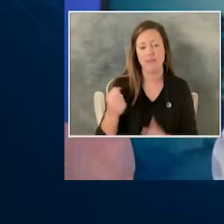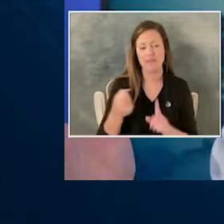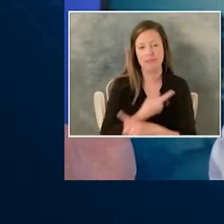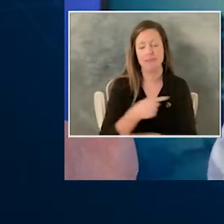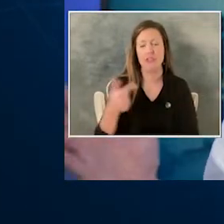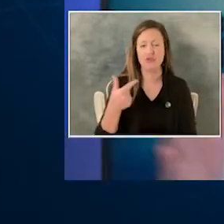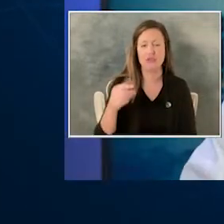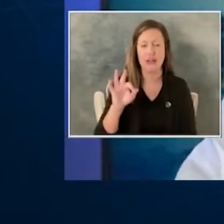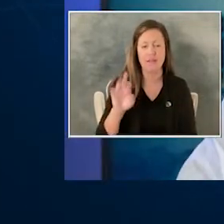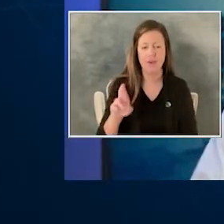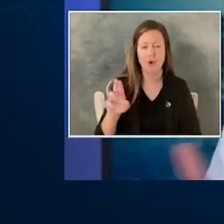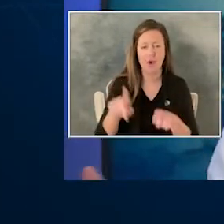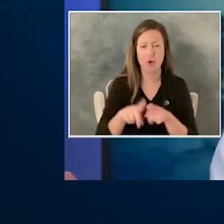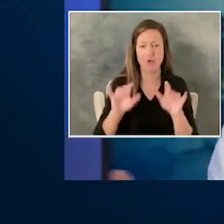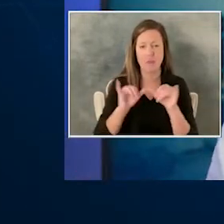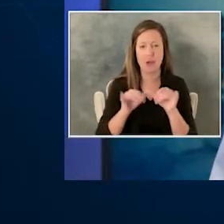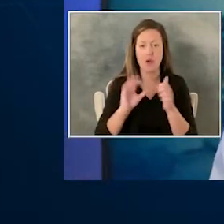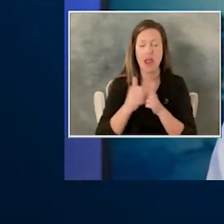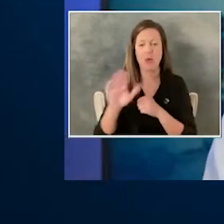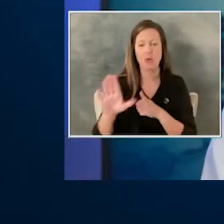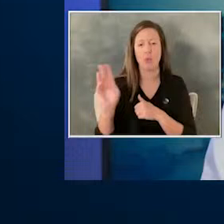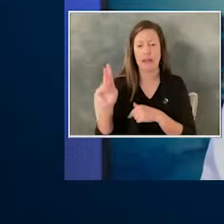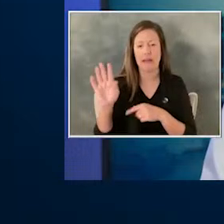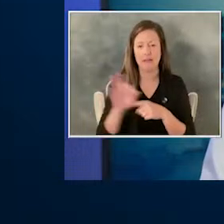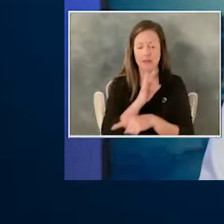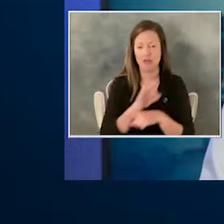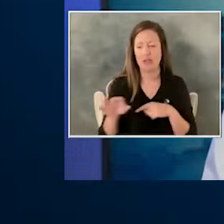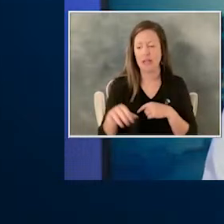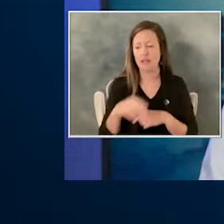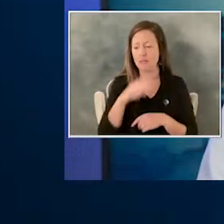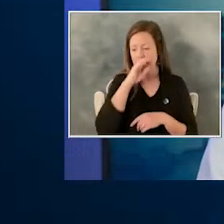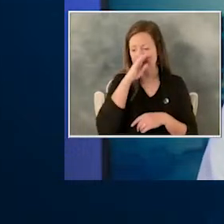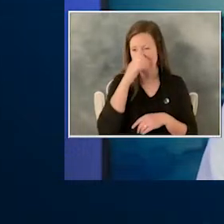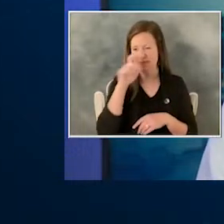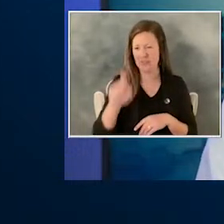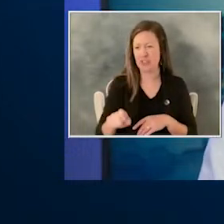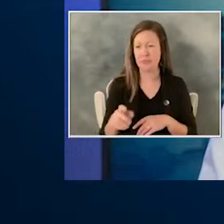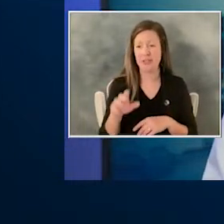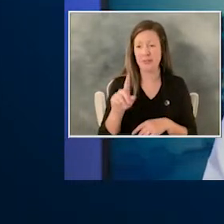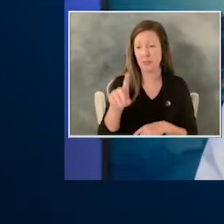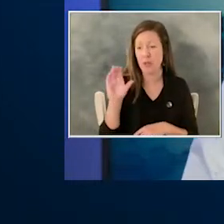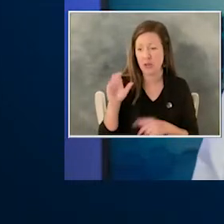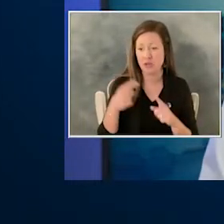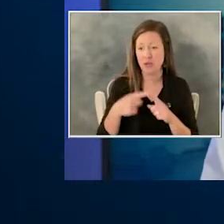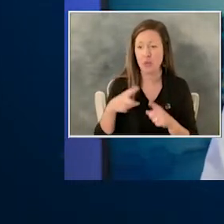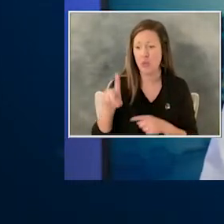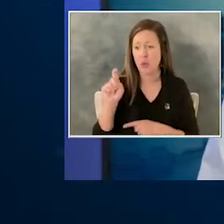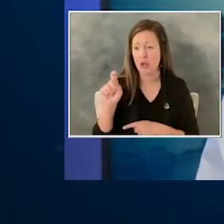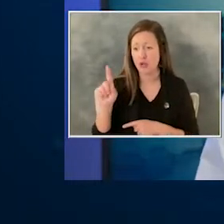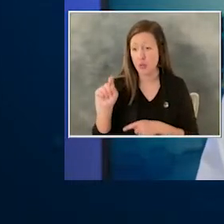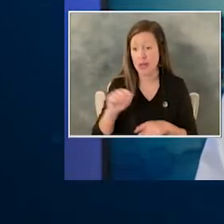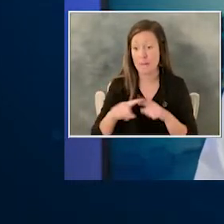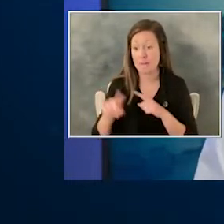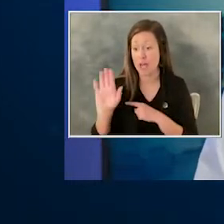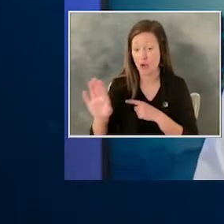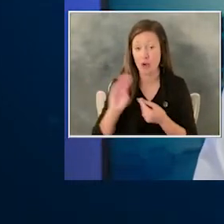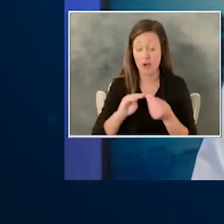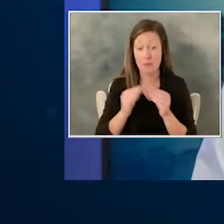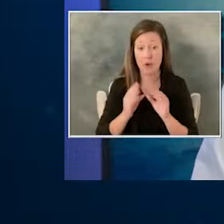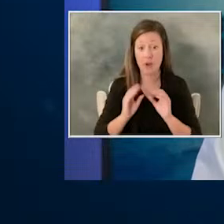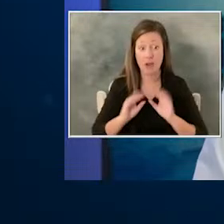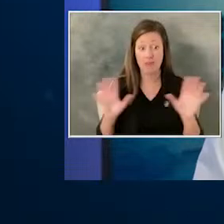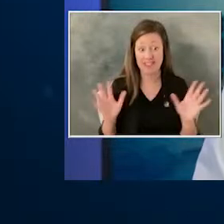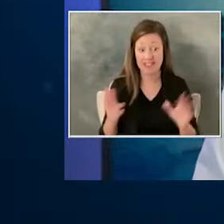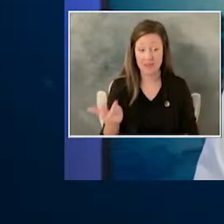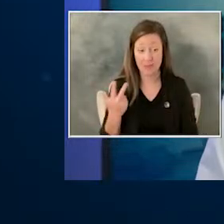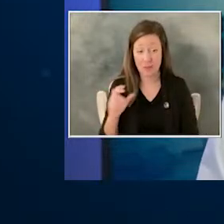of how your kidney is functioning. Should be anywhere from 100 to 120, but hers was obviously low at 3%.